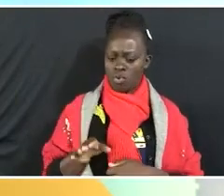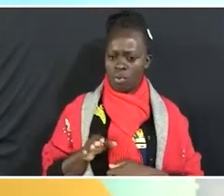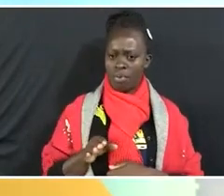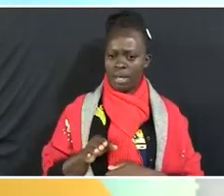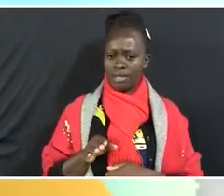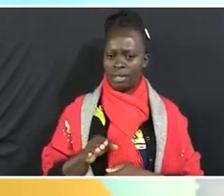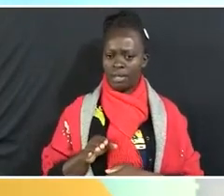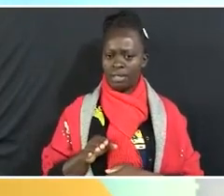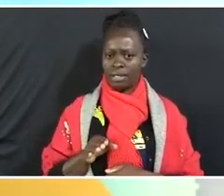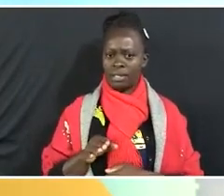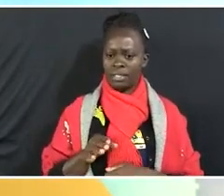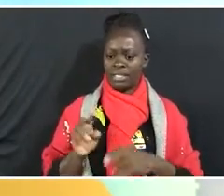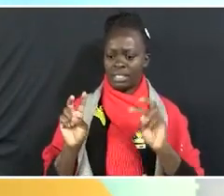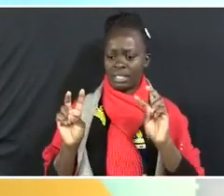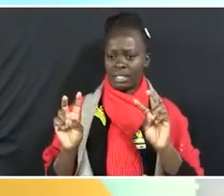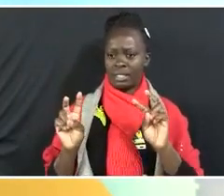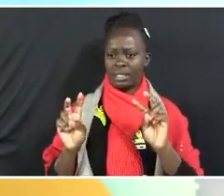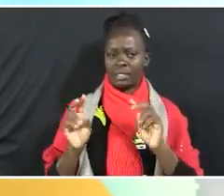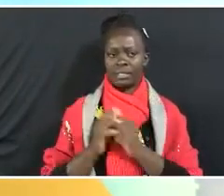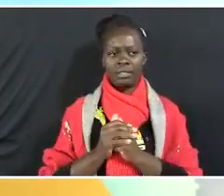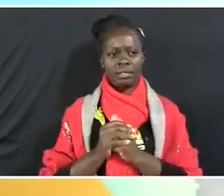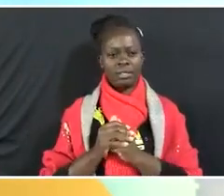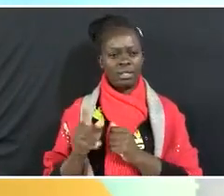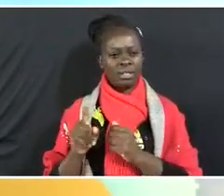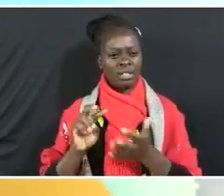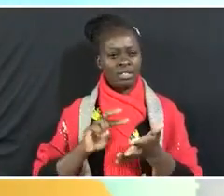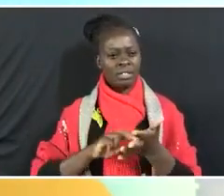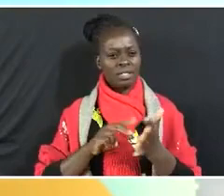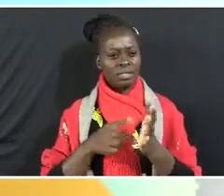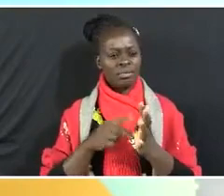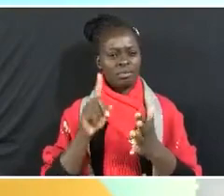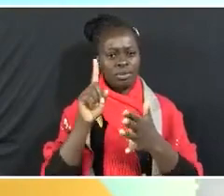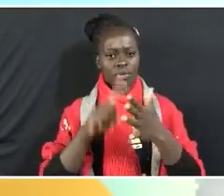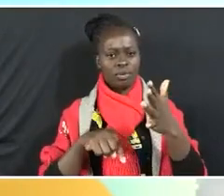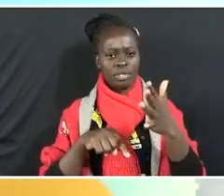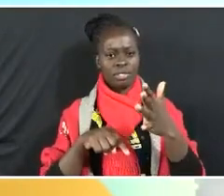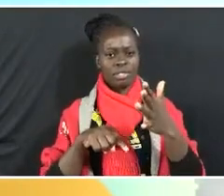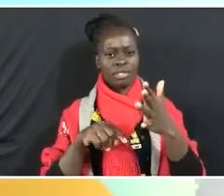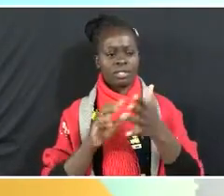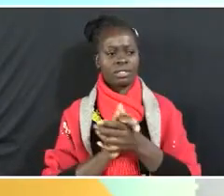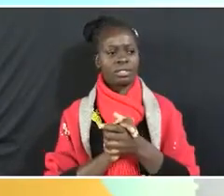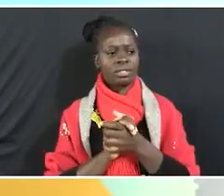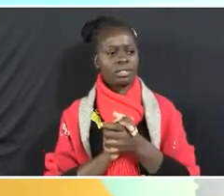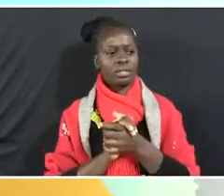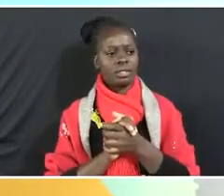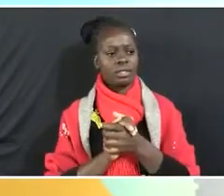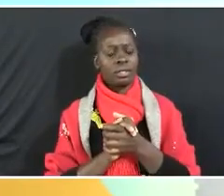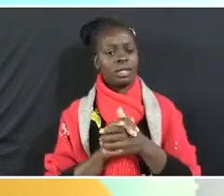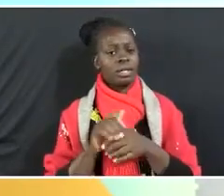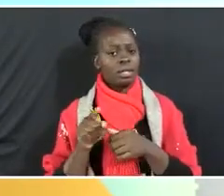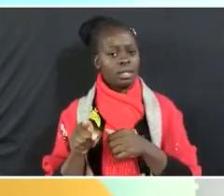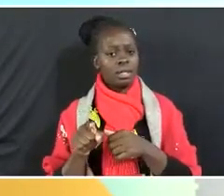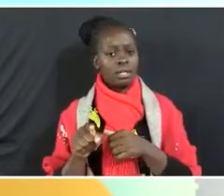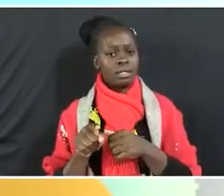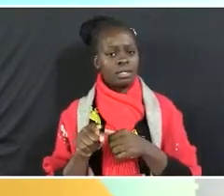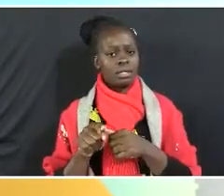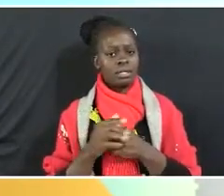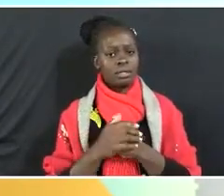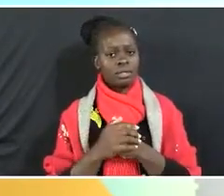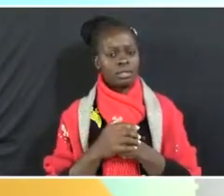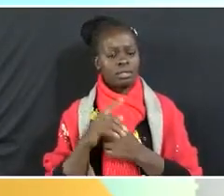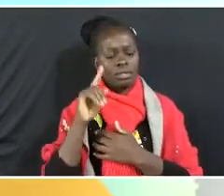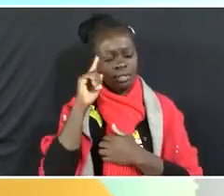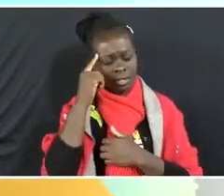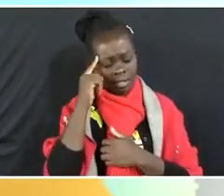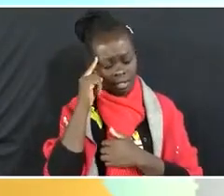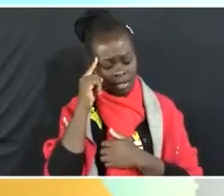word "behold" mean? You see, this word comes several times when you read the Bible. When you